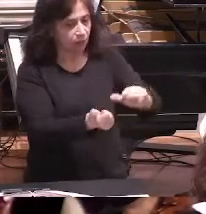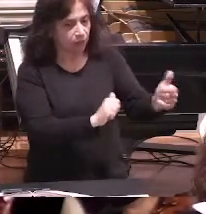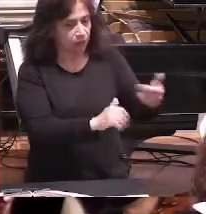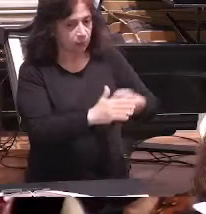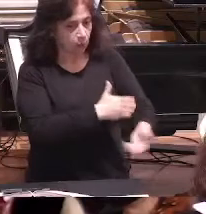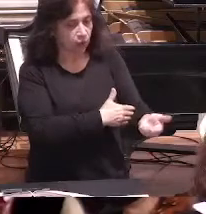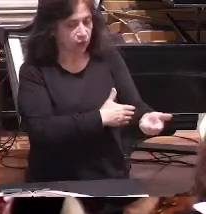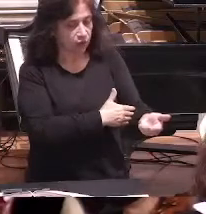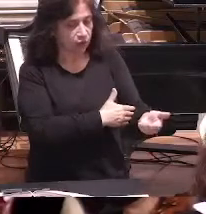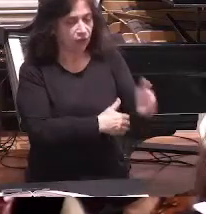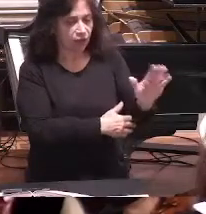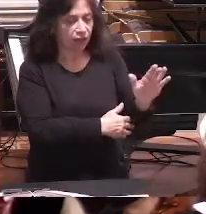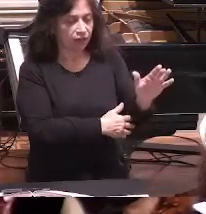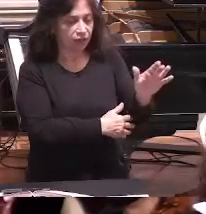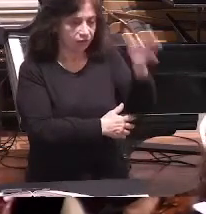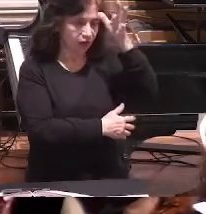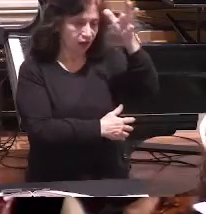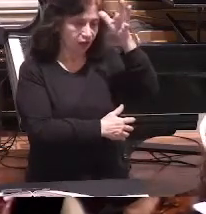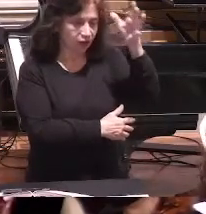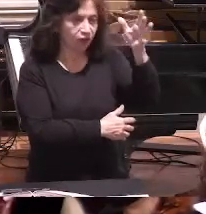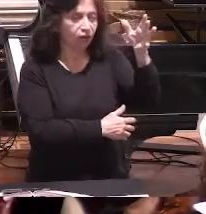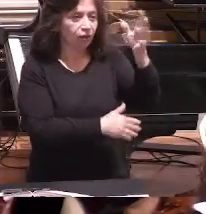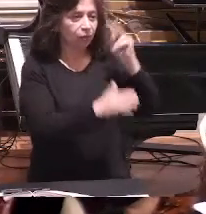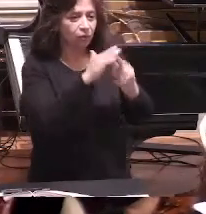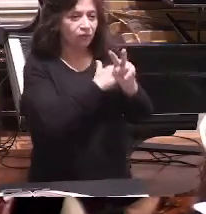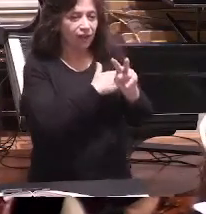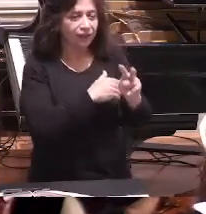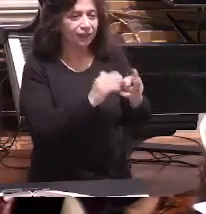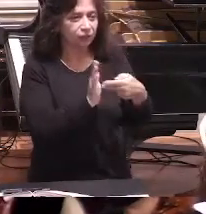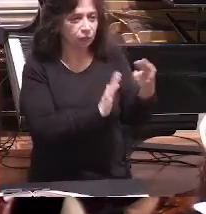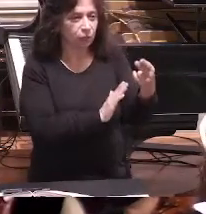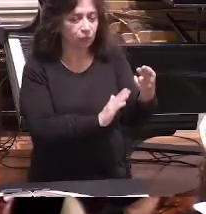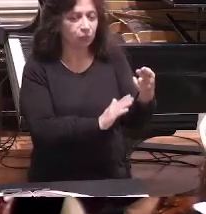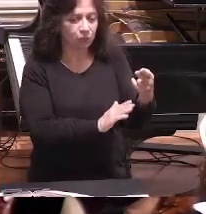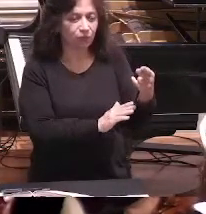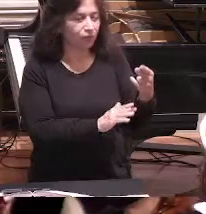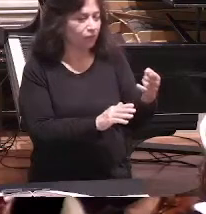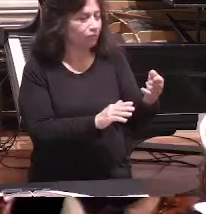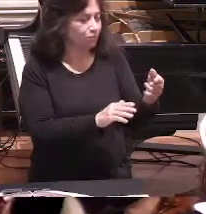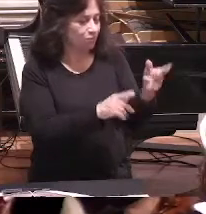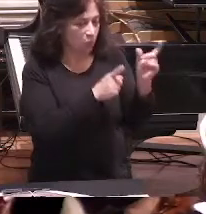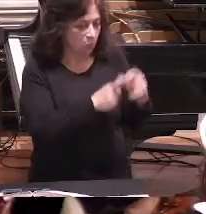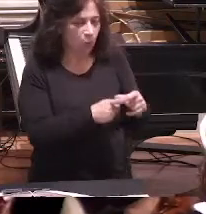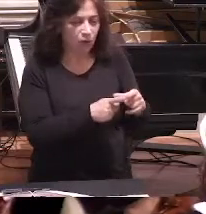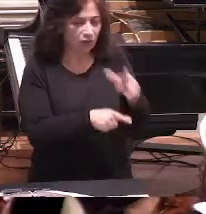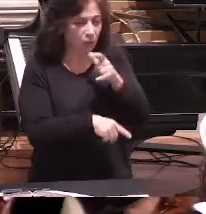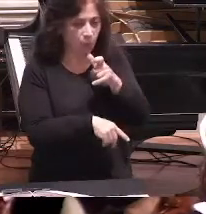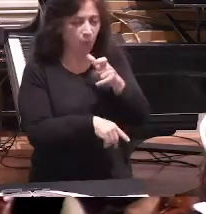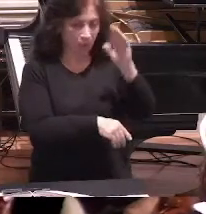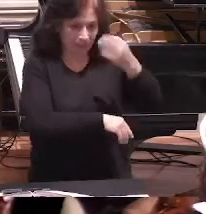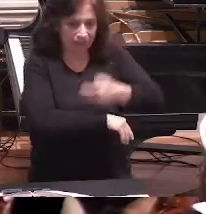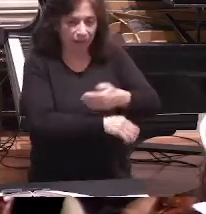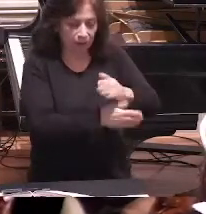birth and his father Zechariah's prophetic and truth-filled words about who his son was